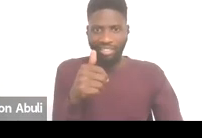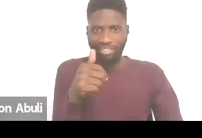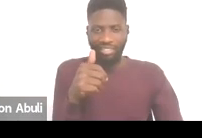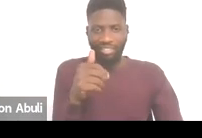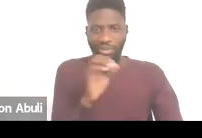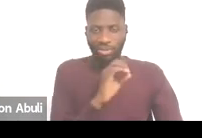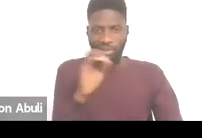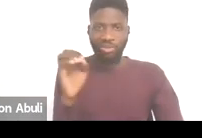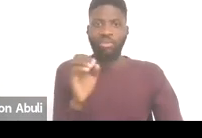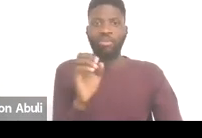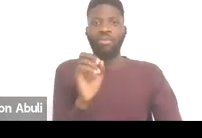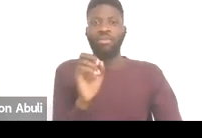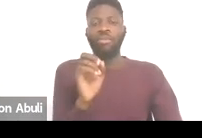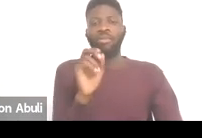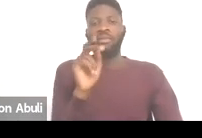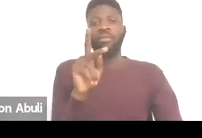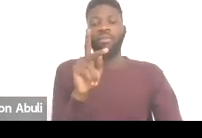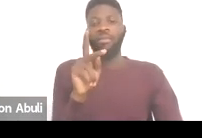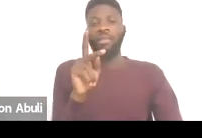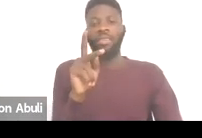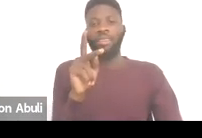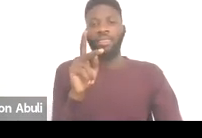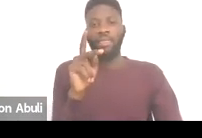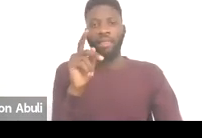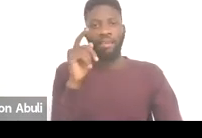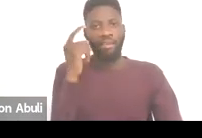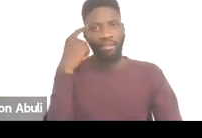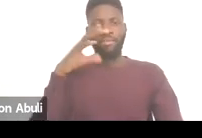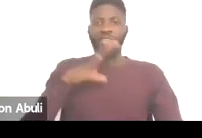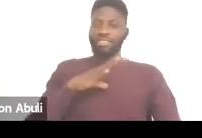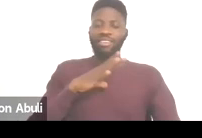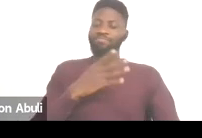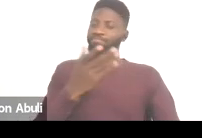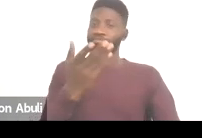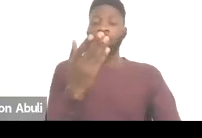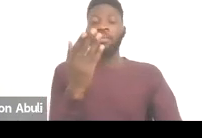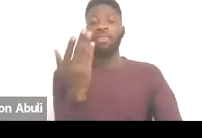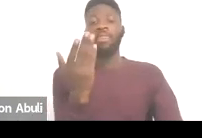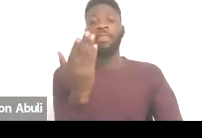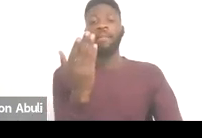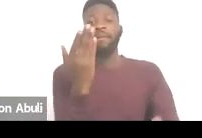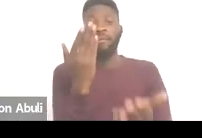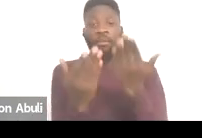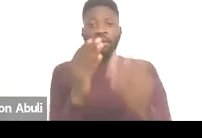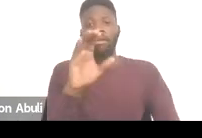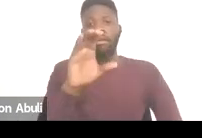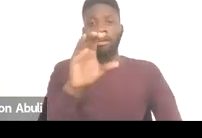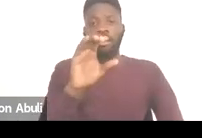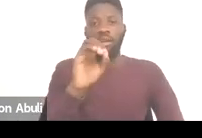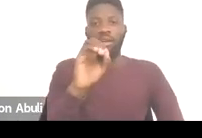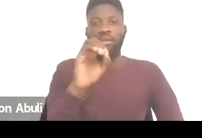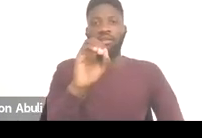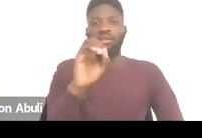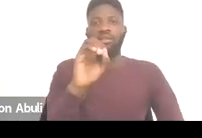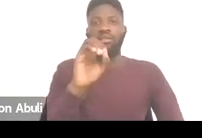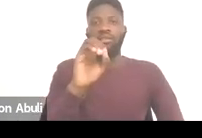All right. I think that's okay. Maybe Caroline, maybe just to answer you, or